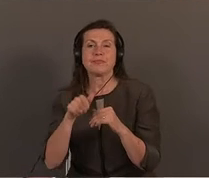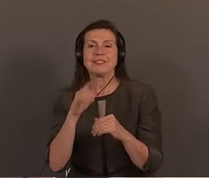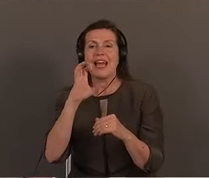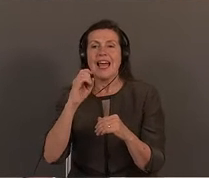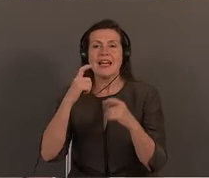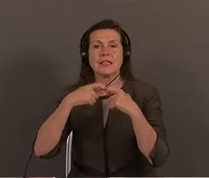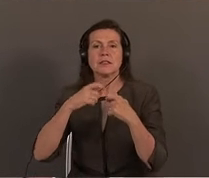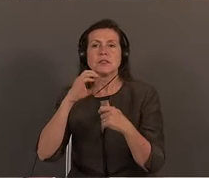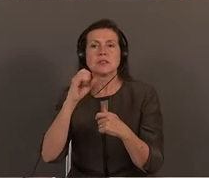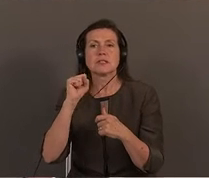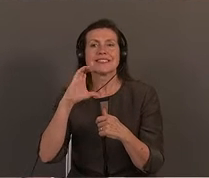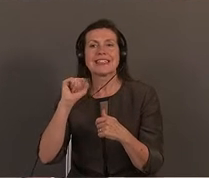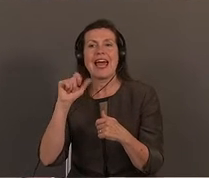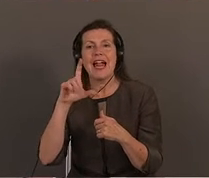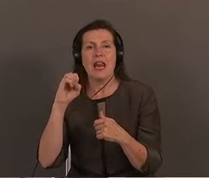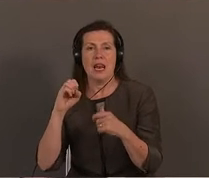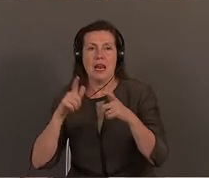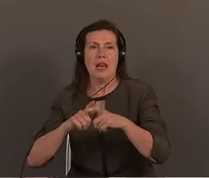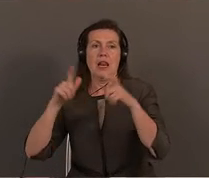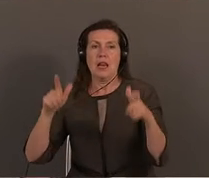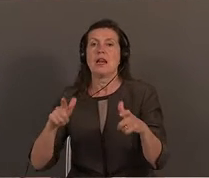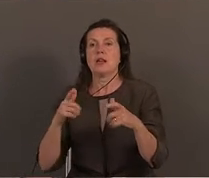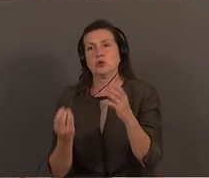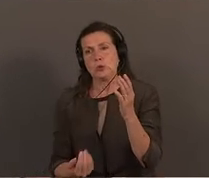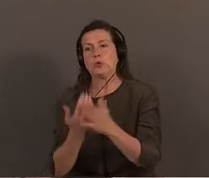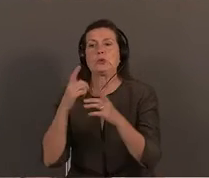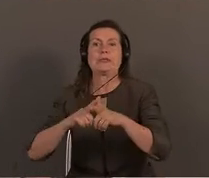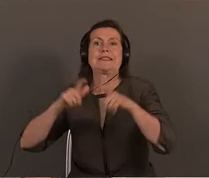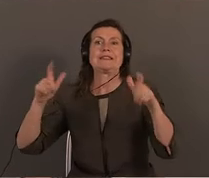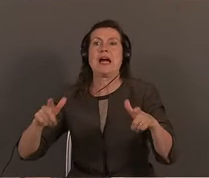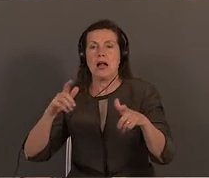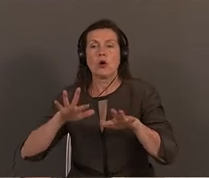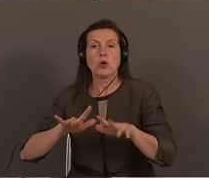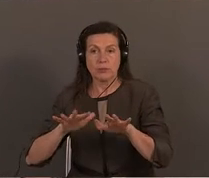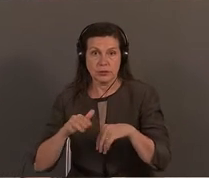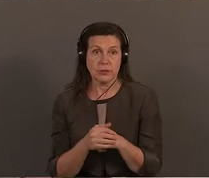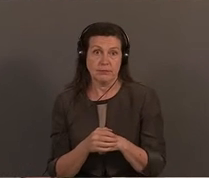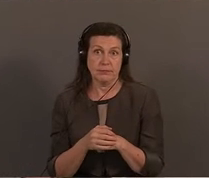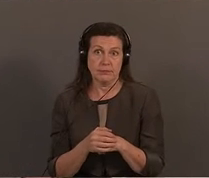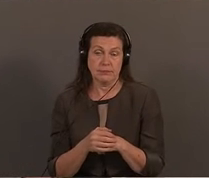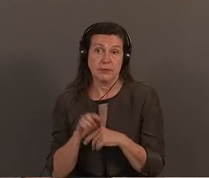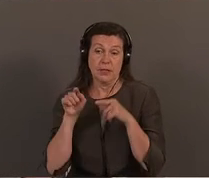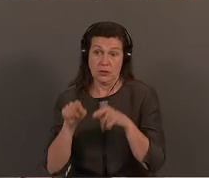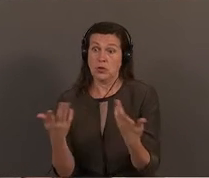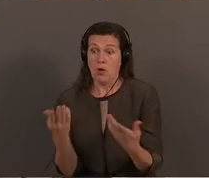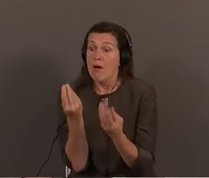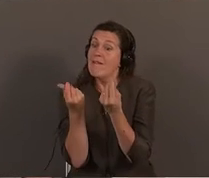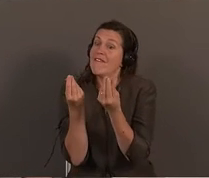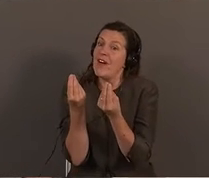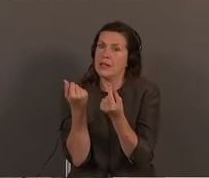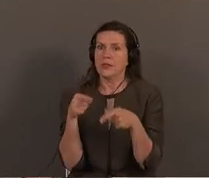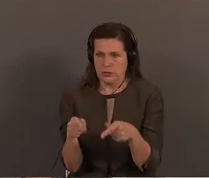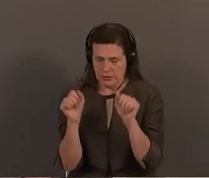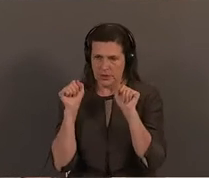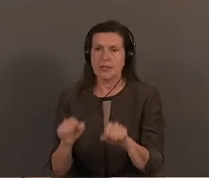then for smaller member states, it's practically impossible, or also in financial meaning, to deal